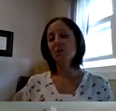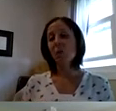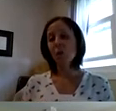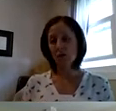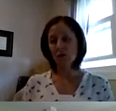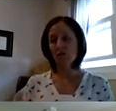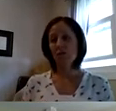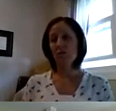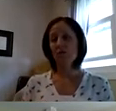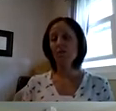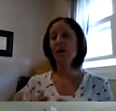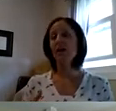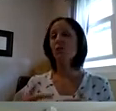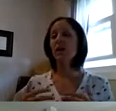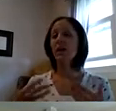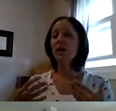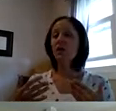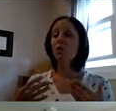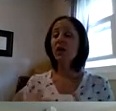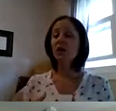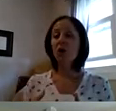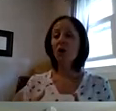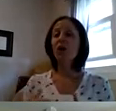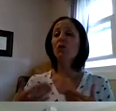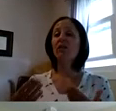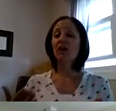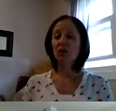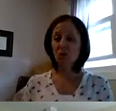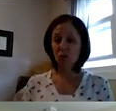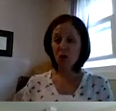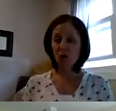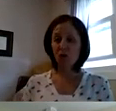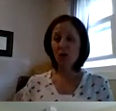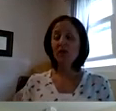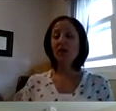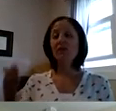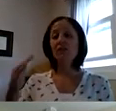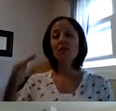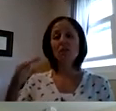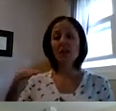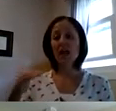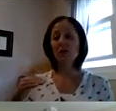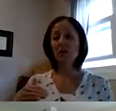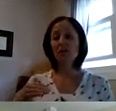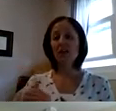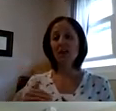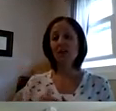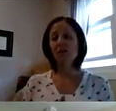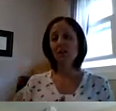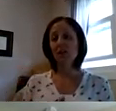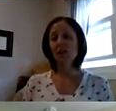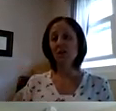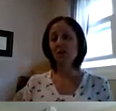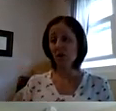very important that we know and we let you know that these are the three categories that